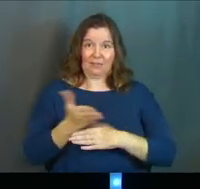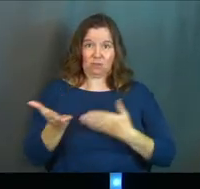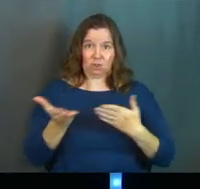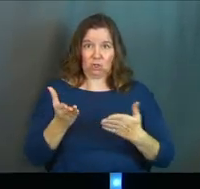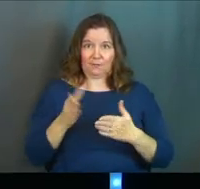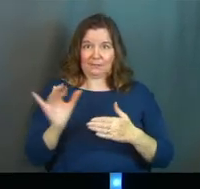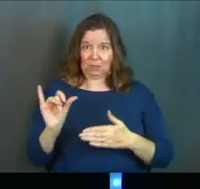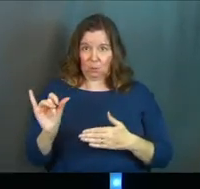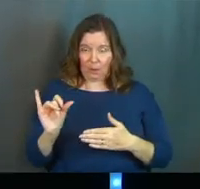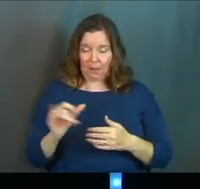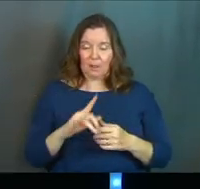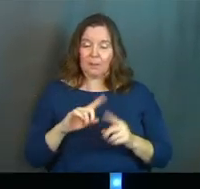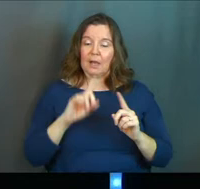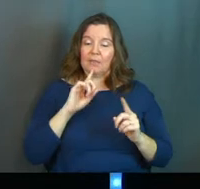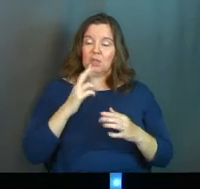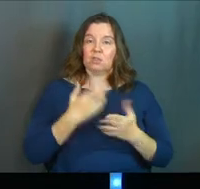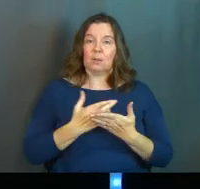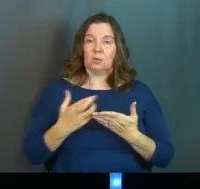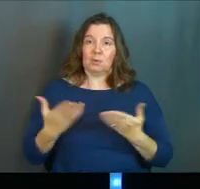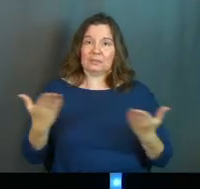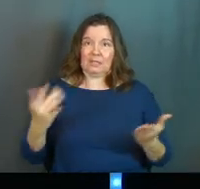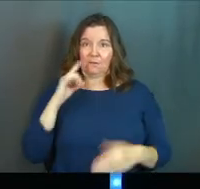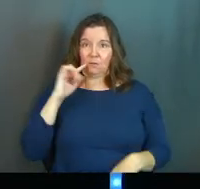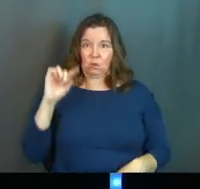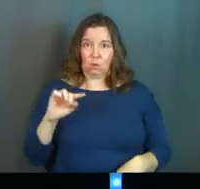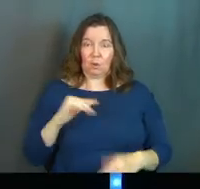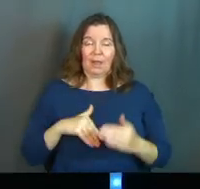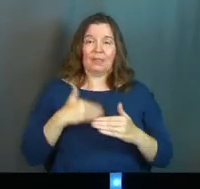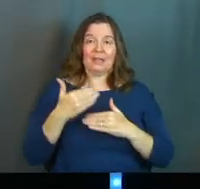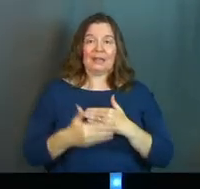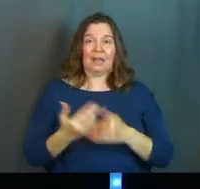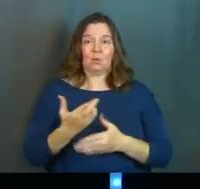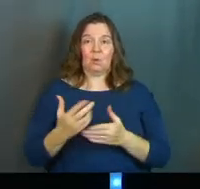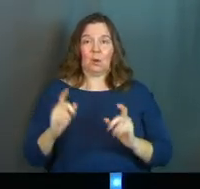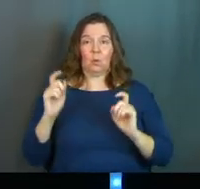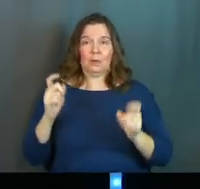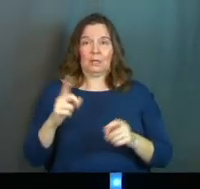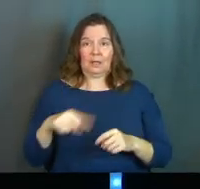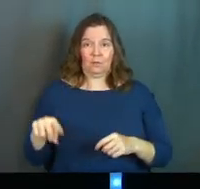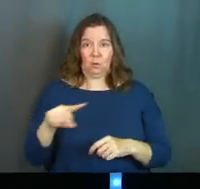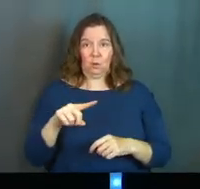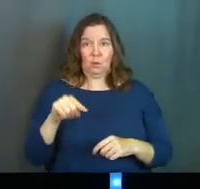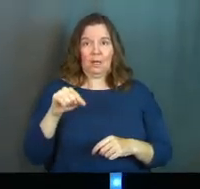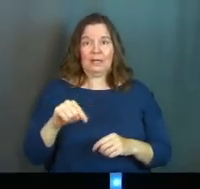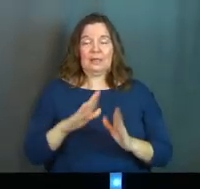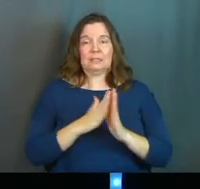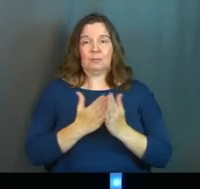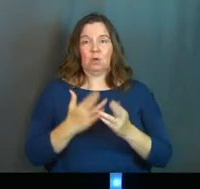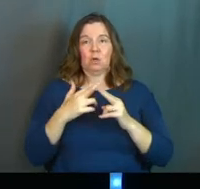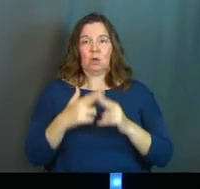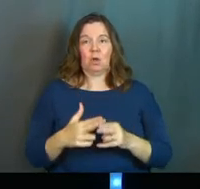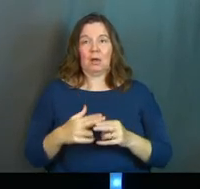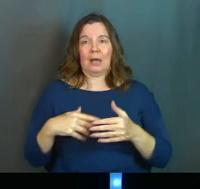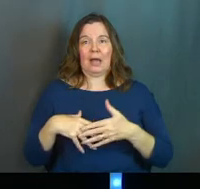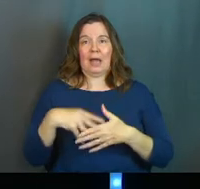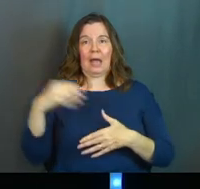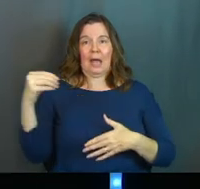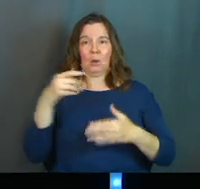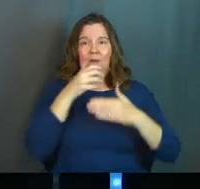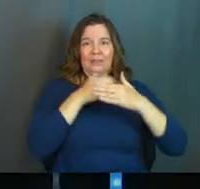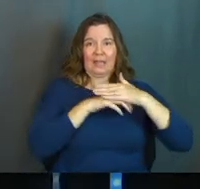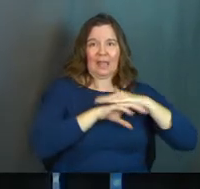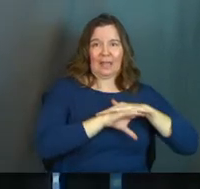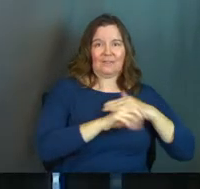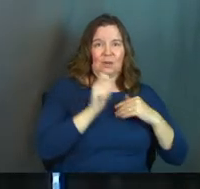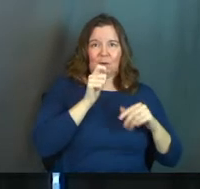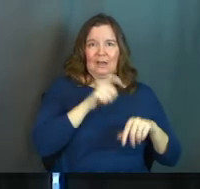the service as well. But there's some resources here for you. The very next resource I want to give you is this book called Out of the Cave.